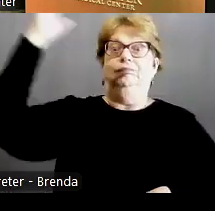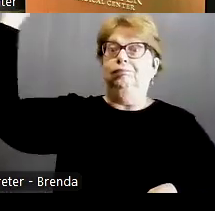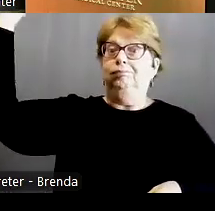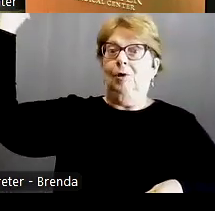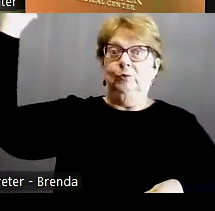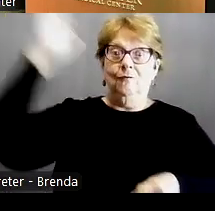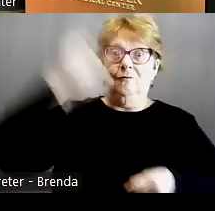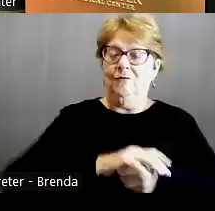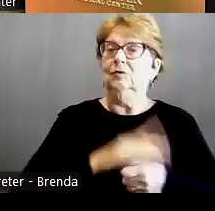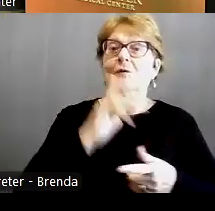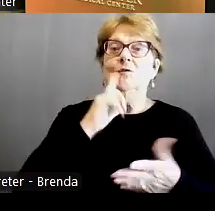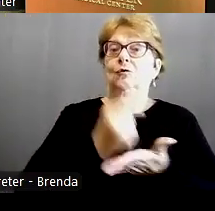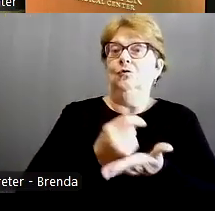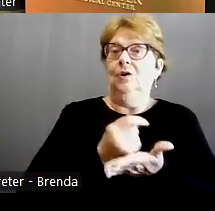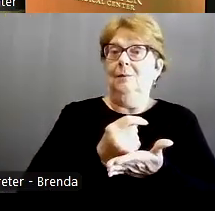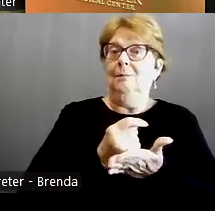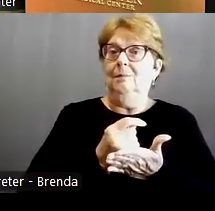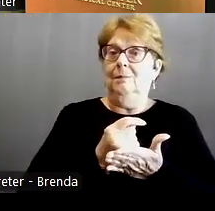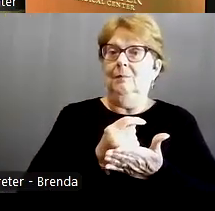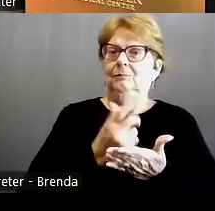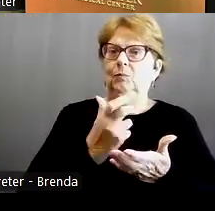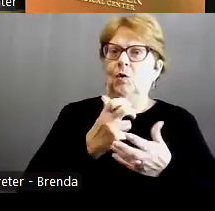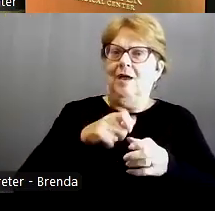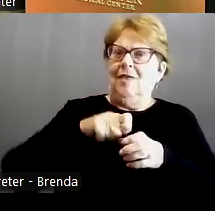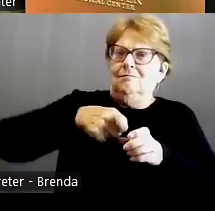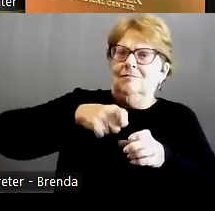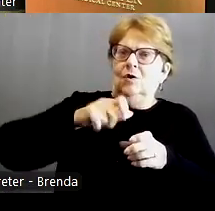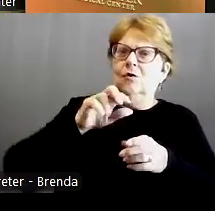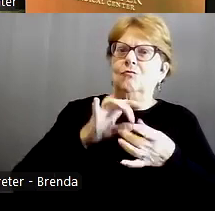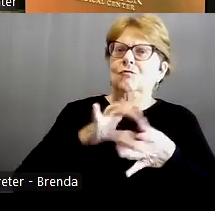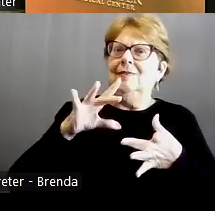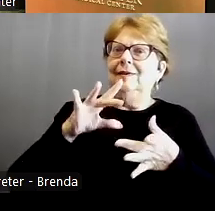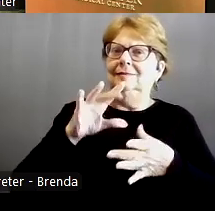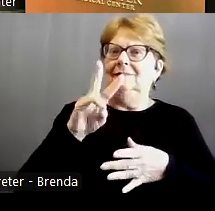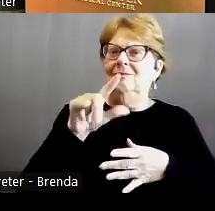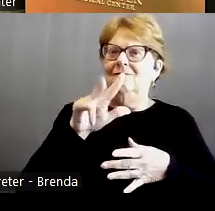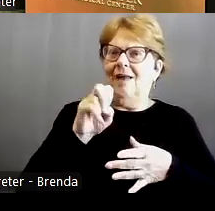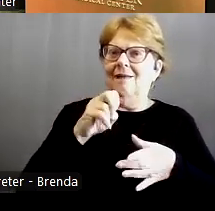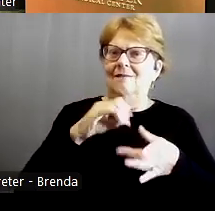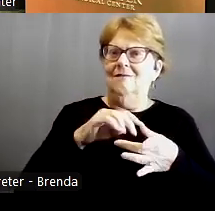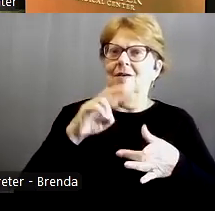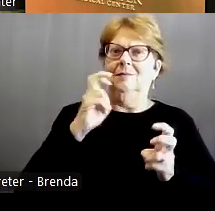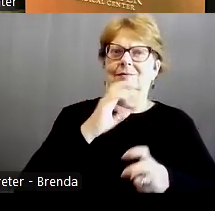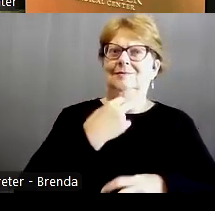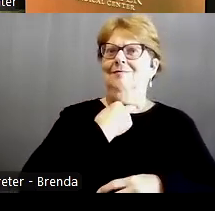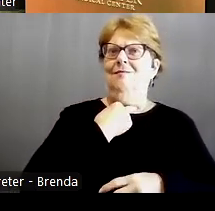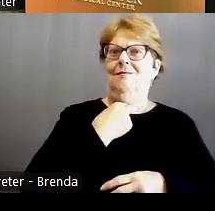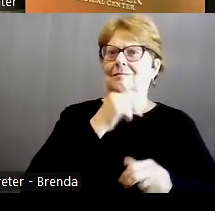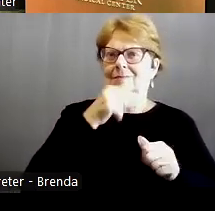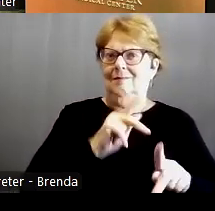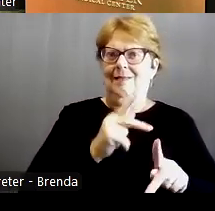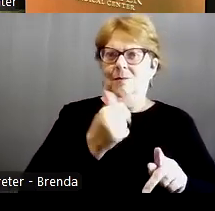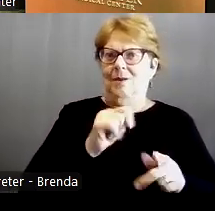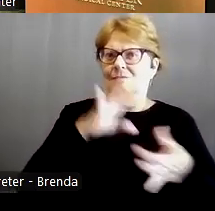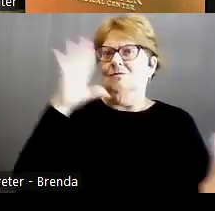do treatment-wise is sort of get that release valve working, because the release valve in your pressure cooker got clogged, and it's not allowing any